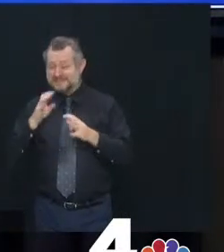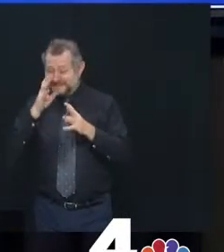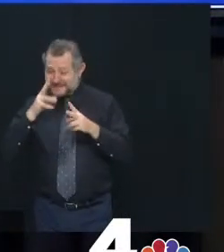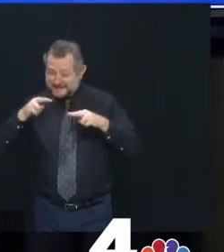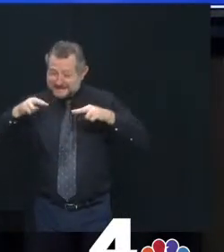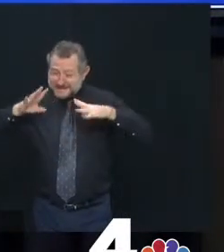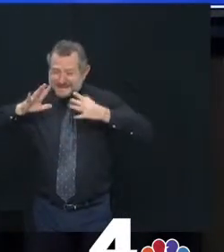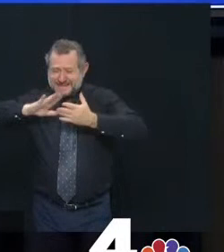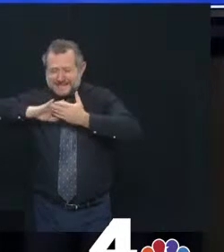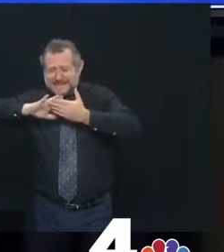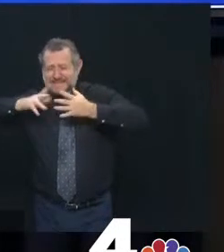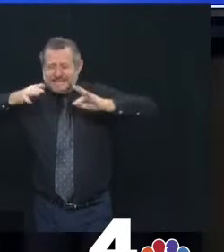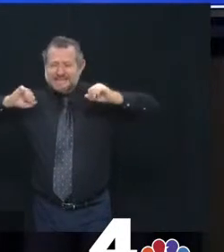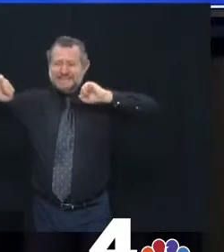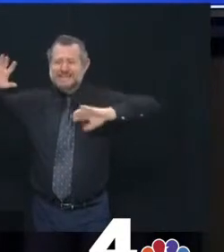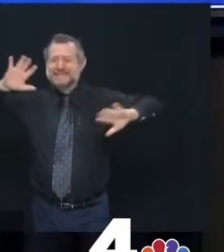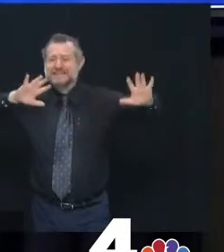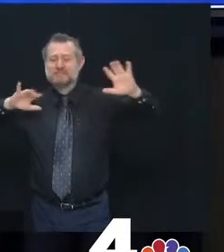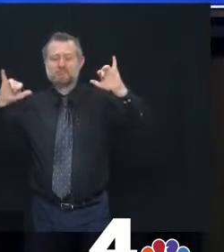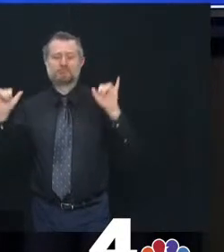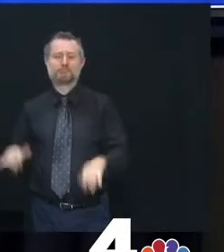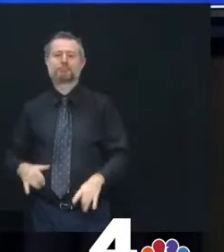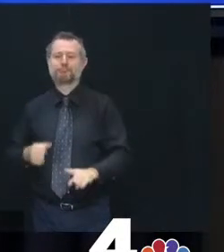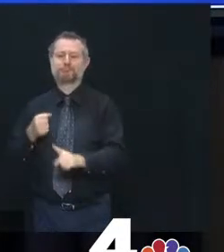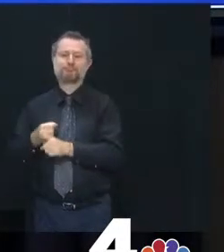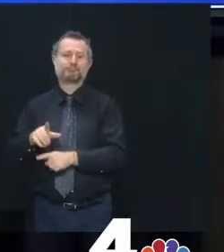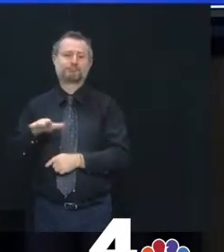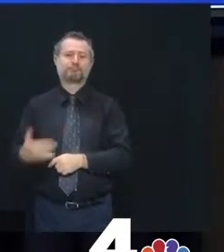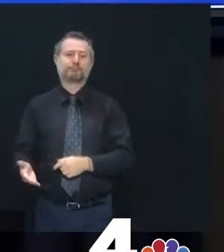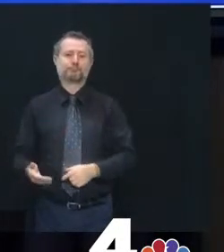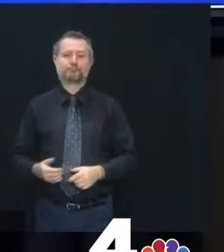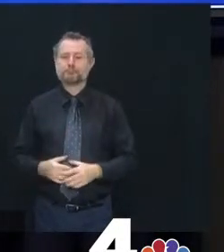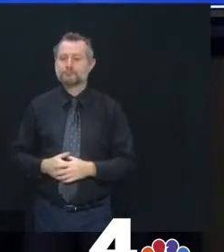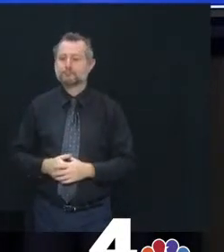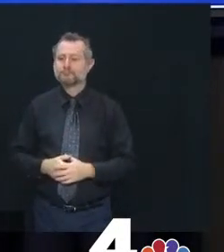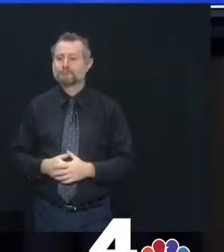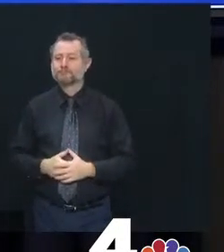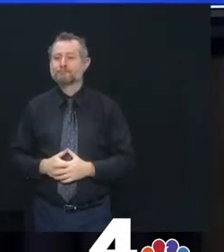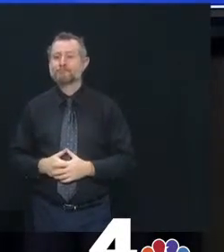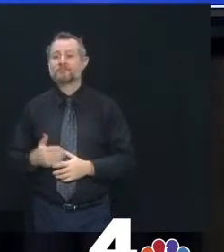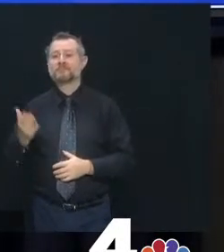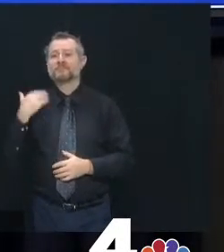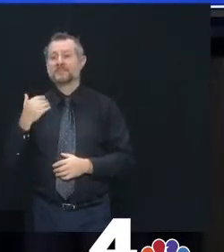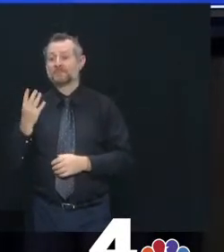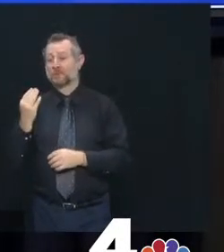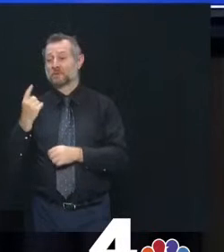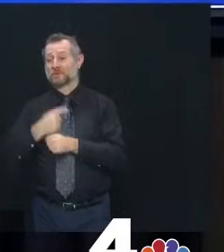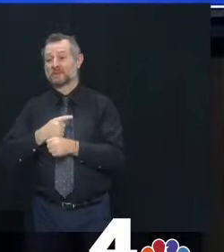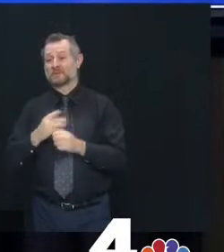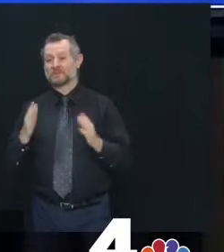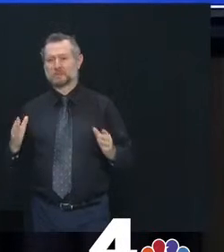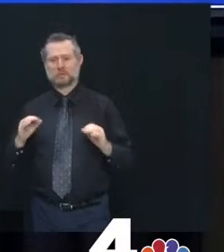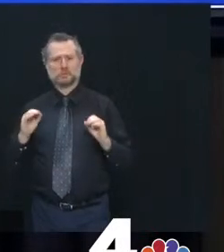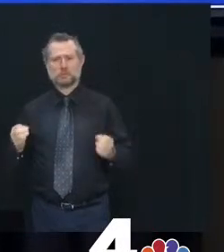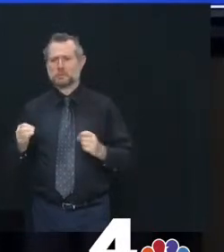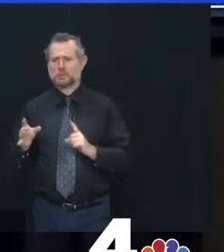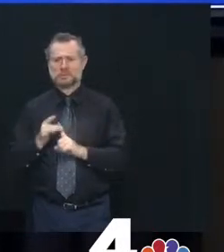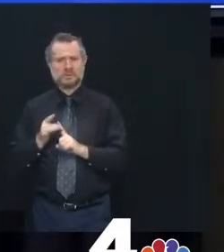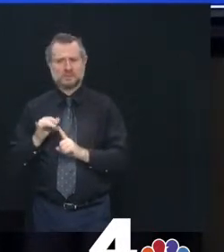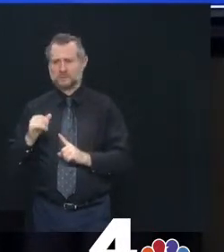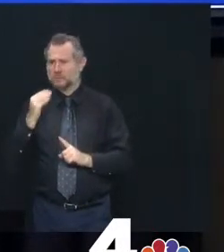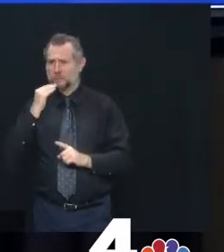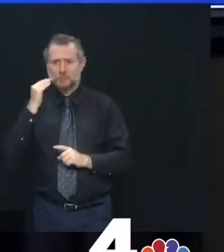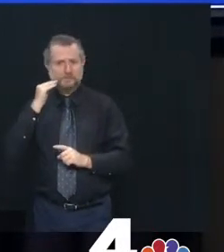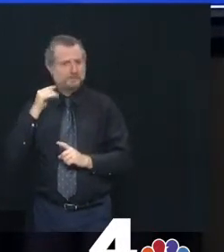even with the mandated testing once a week of all the staff, even with the 14-day, you have to have no cases in a nursing home for